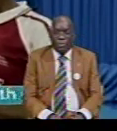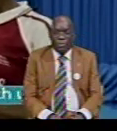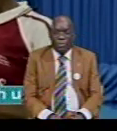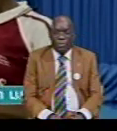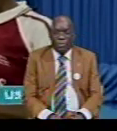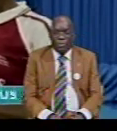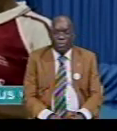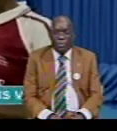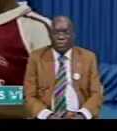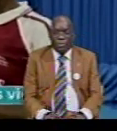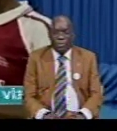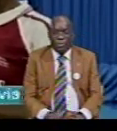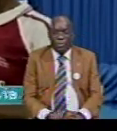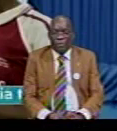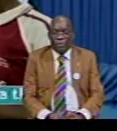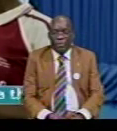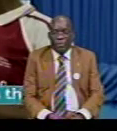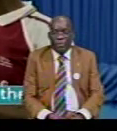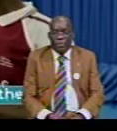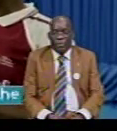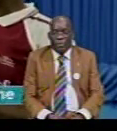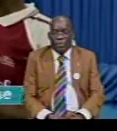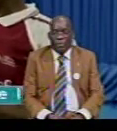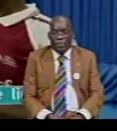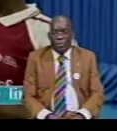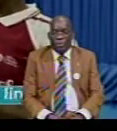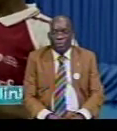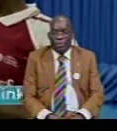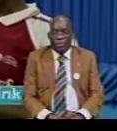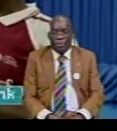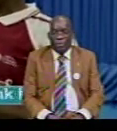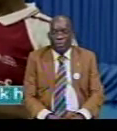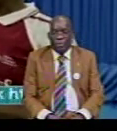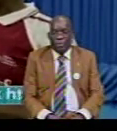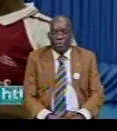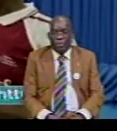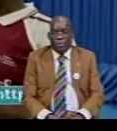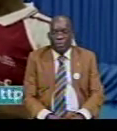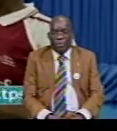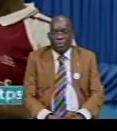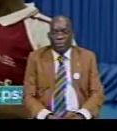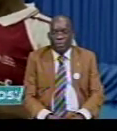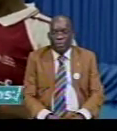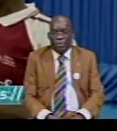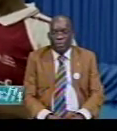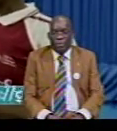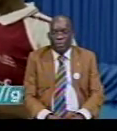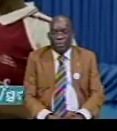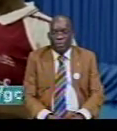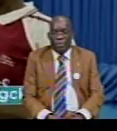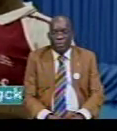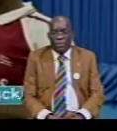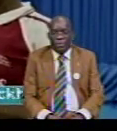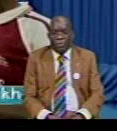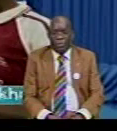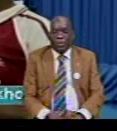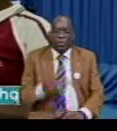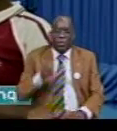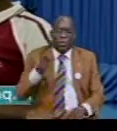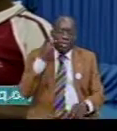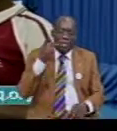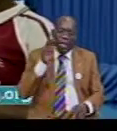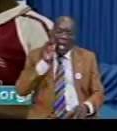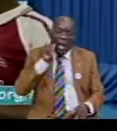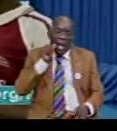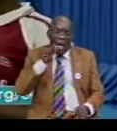name of the Lord Jesus. The Lord has made her whole. And you can also see her jumping up, leaping up, because